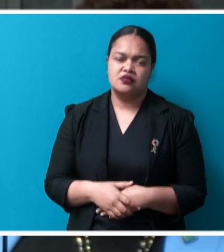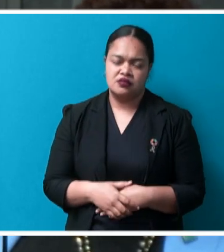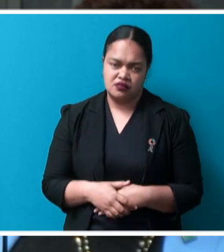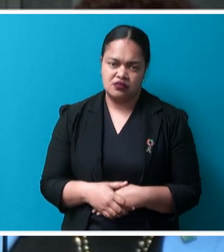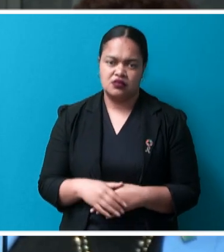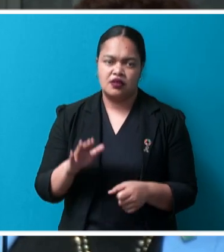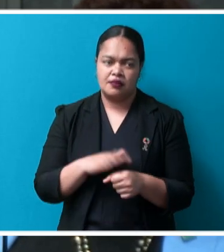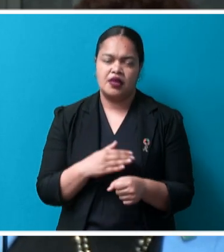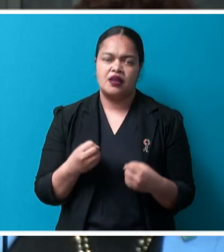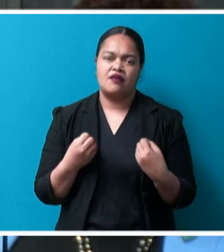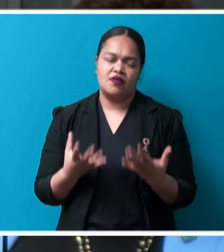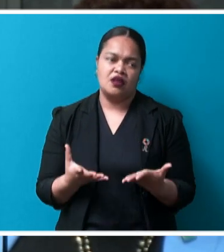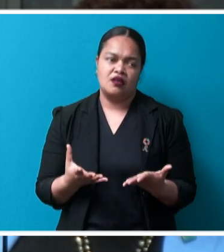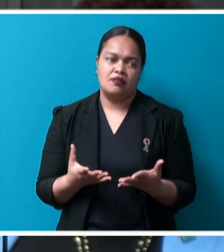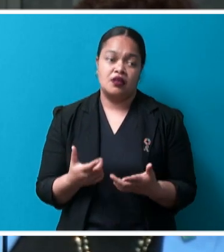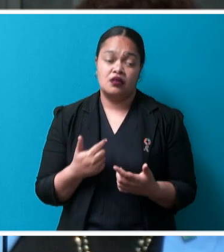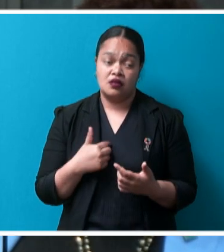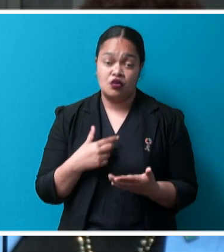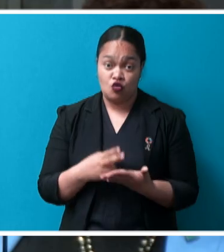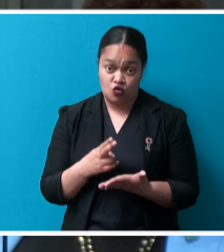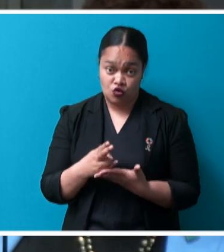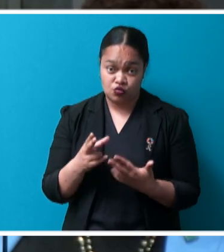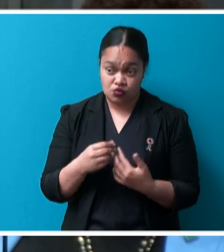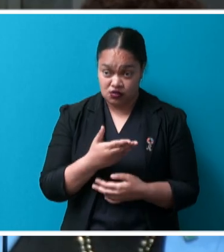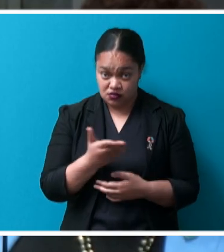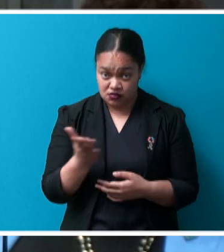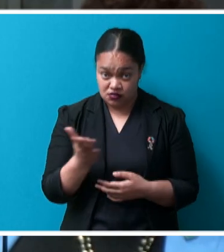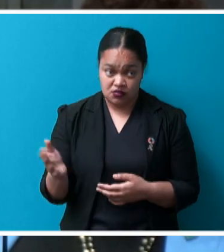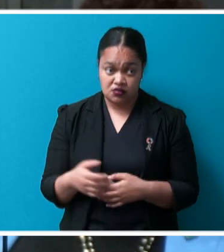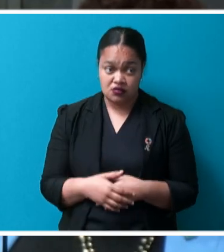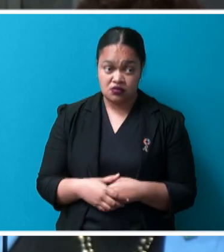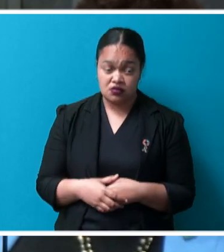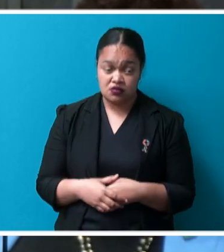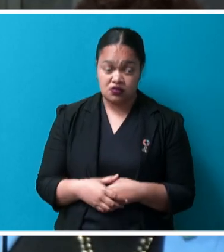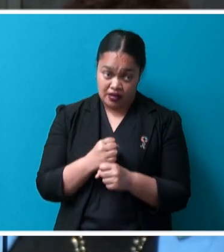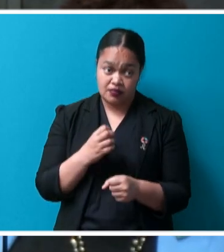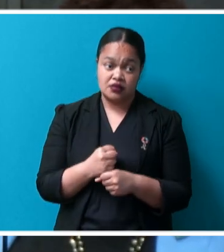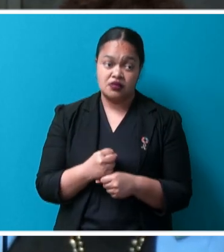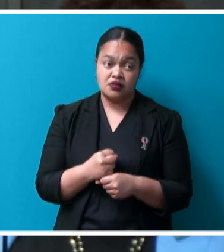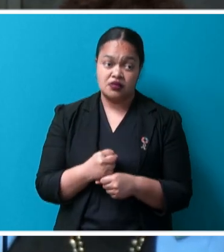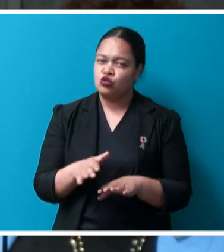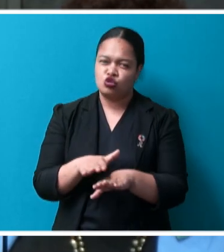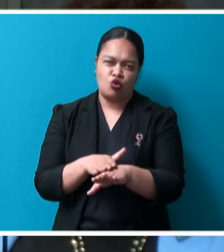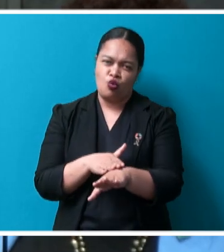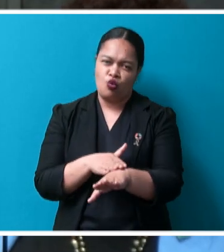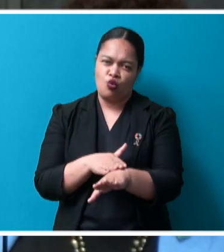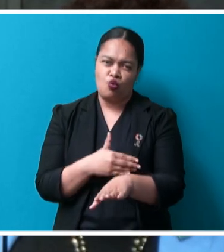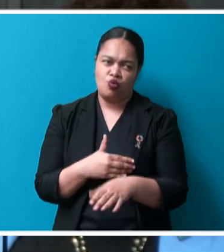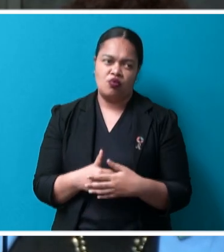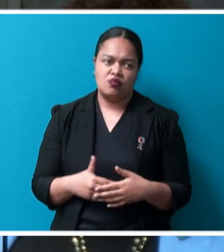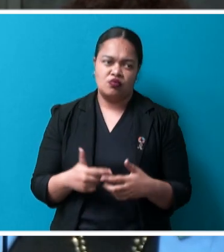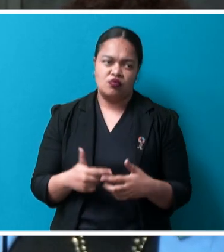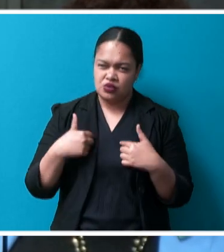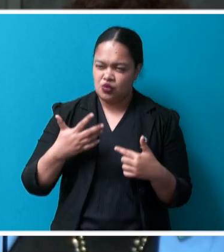it available. But I will be honest with the House, uptake so far has been slower than we needed it to